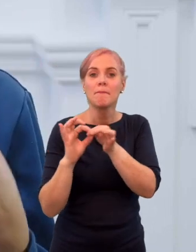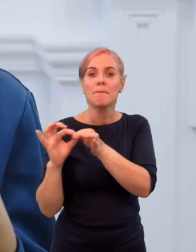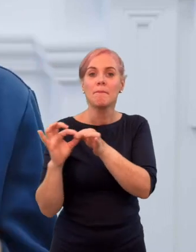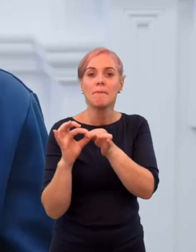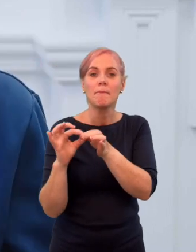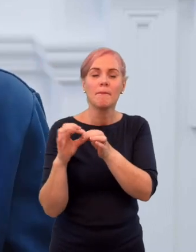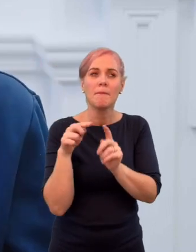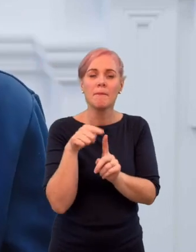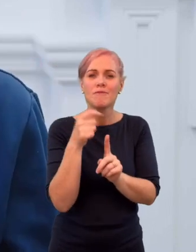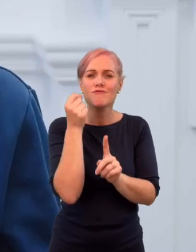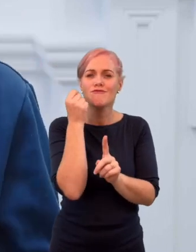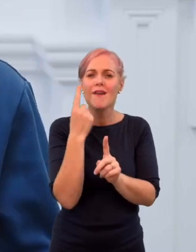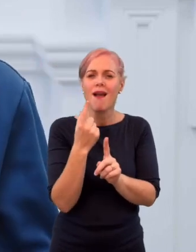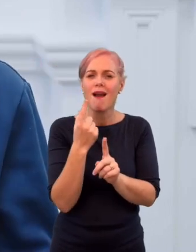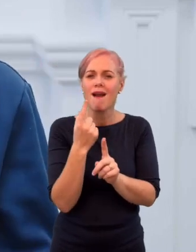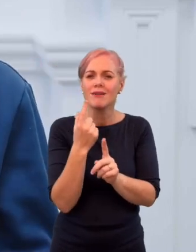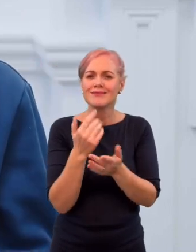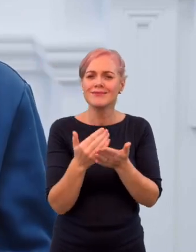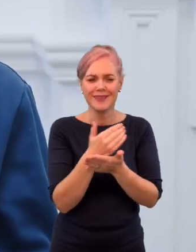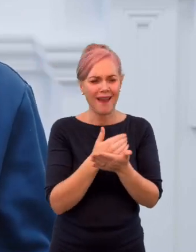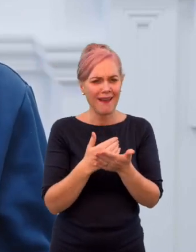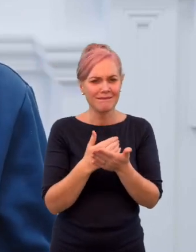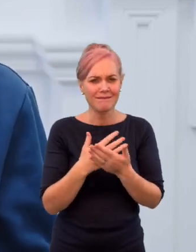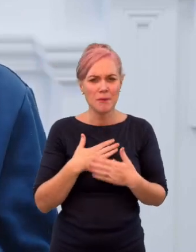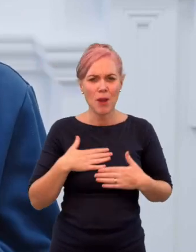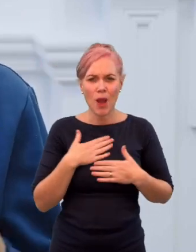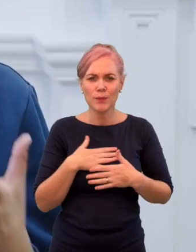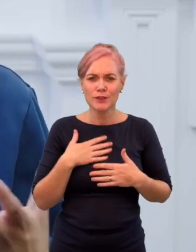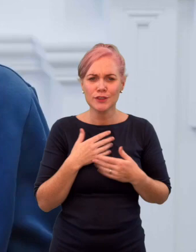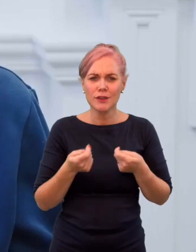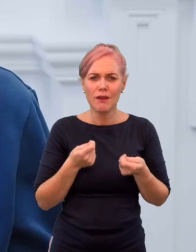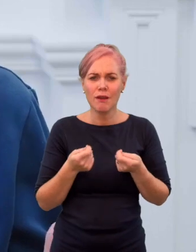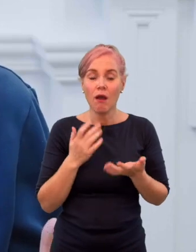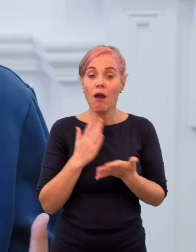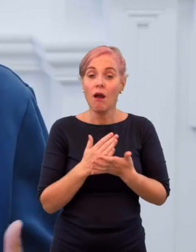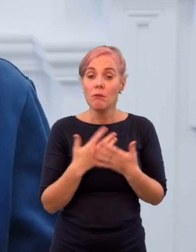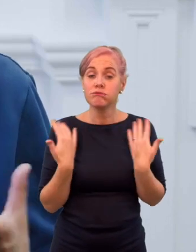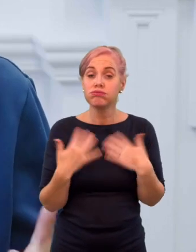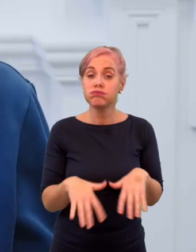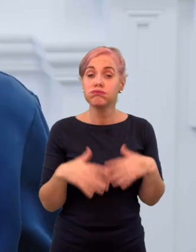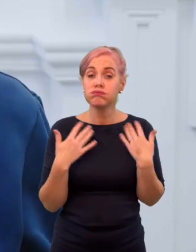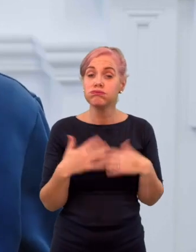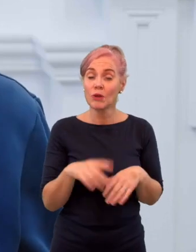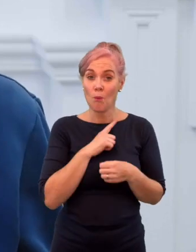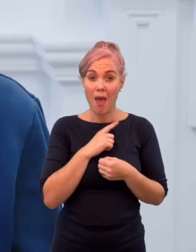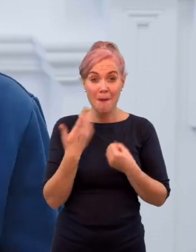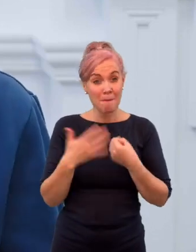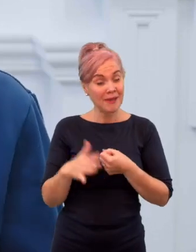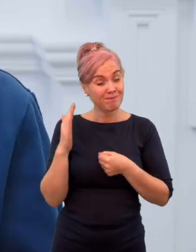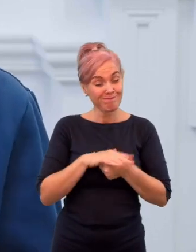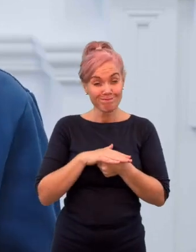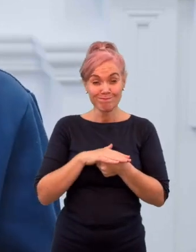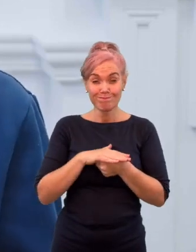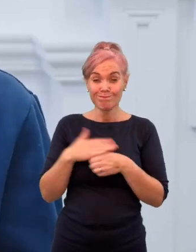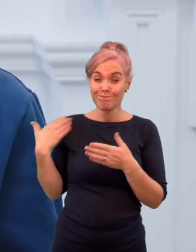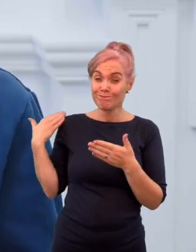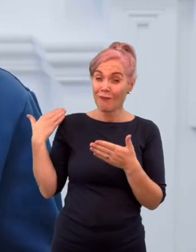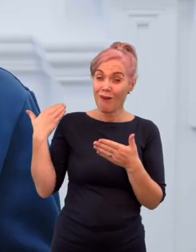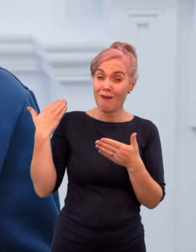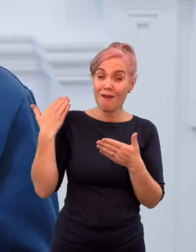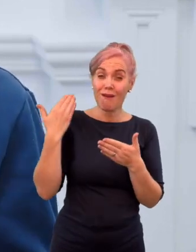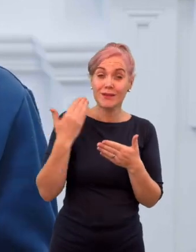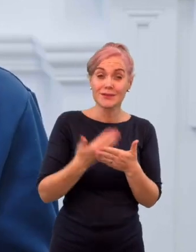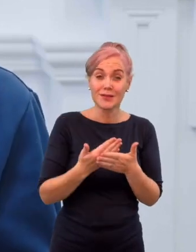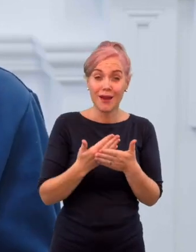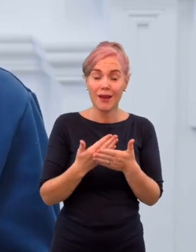are on each other's side, she then realises, okay, it's safe to accept these emotions. And it's a huge deal for Amber because she sat on these emotions